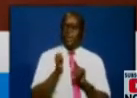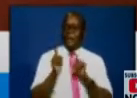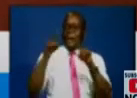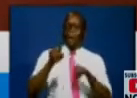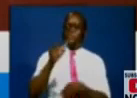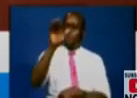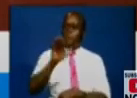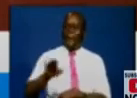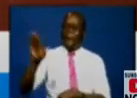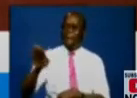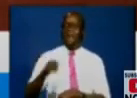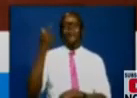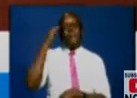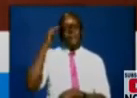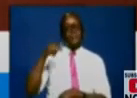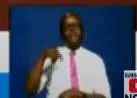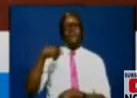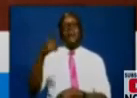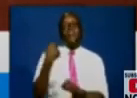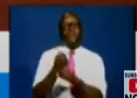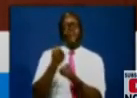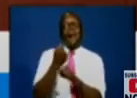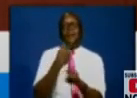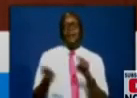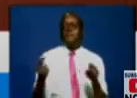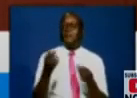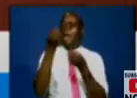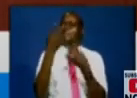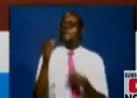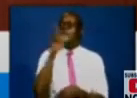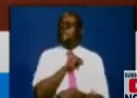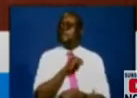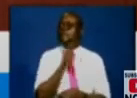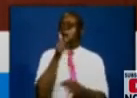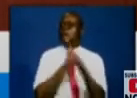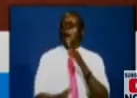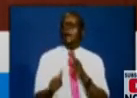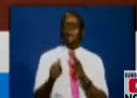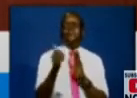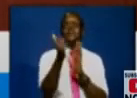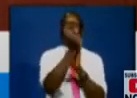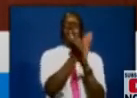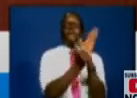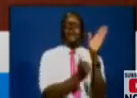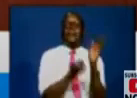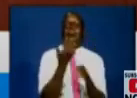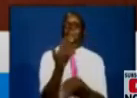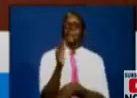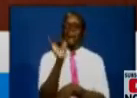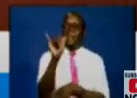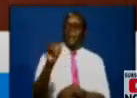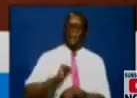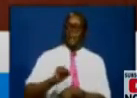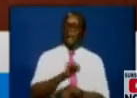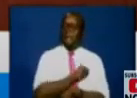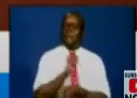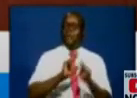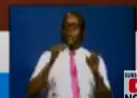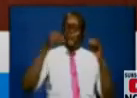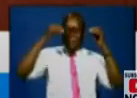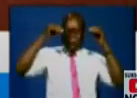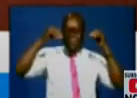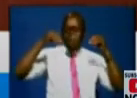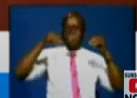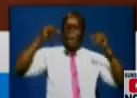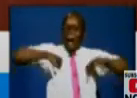house, we are thinking we are coming to execute our duties, and we are being told under the order paper that the Senate has already resolved to put an